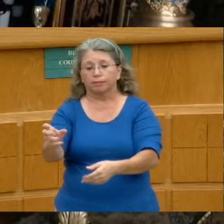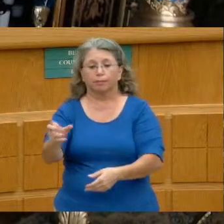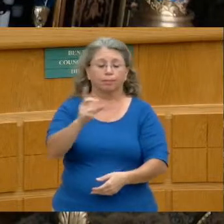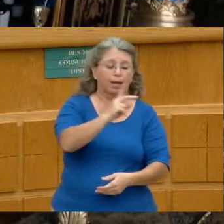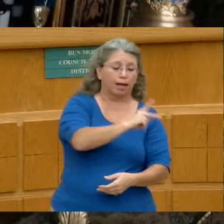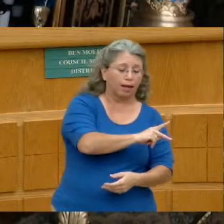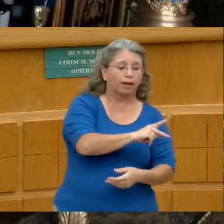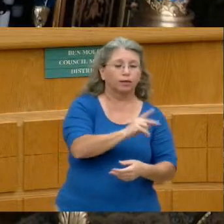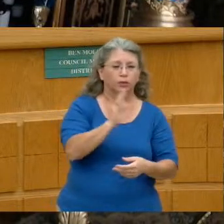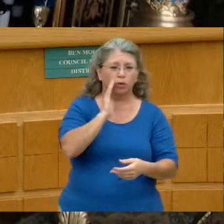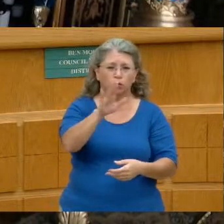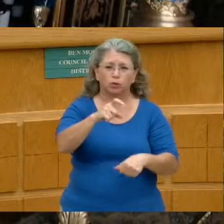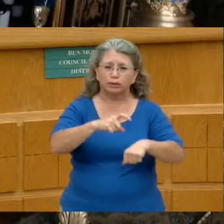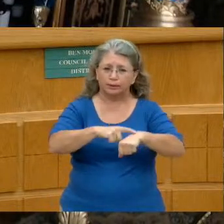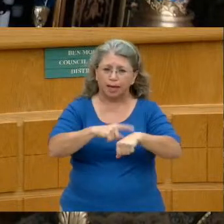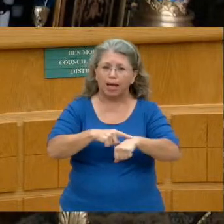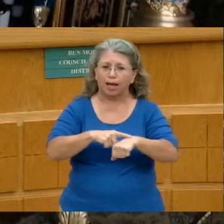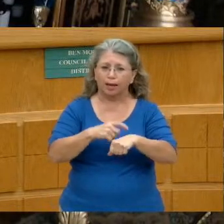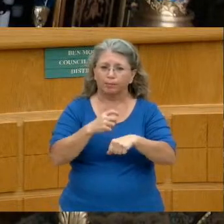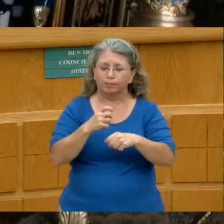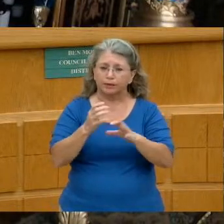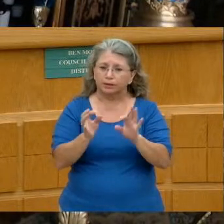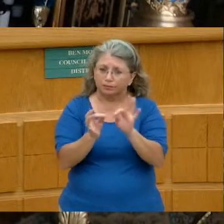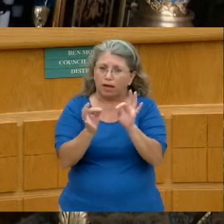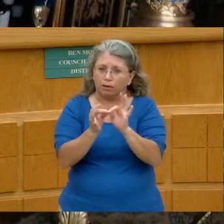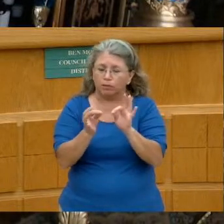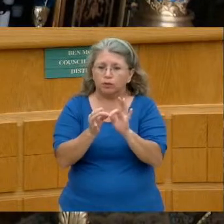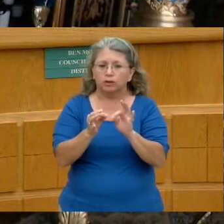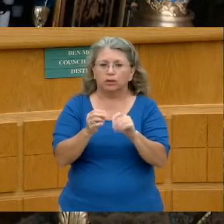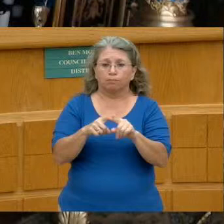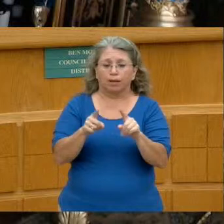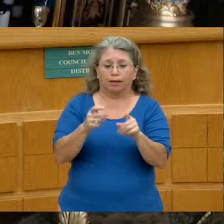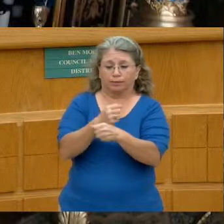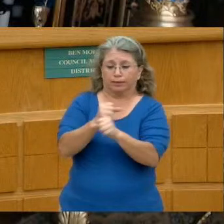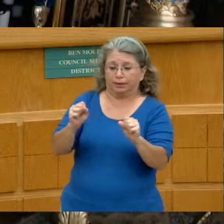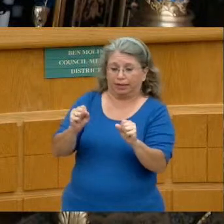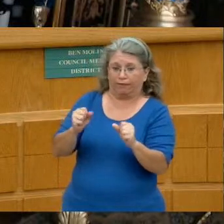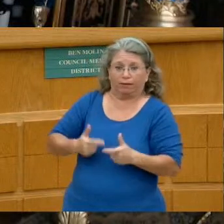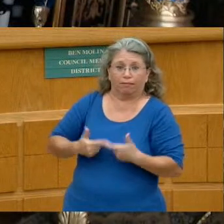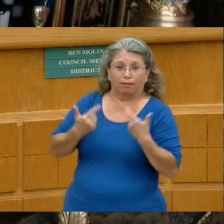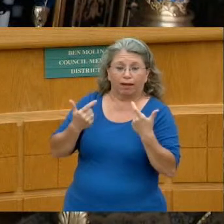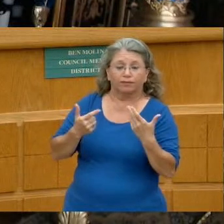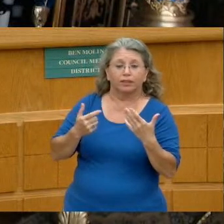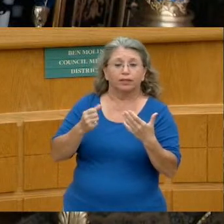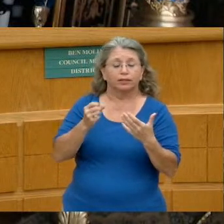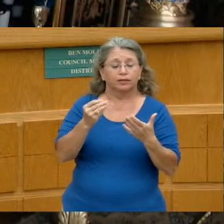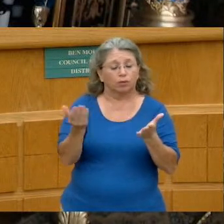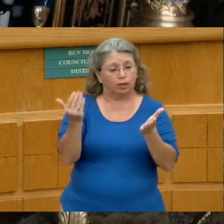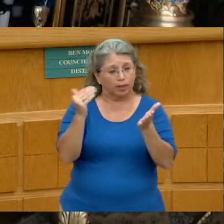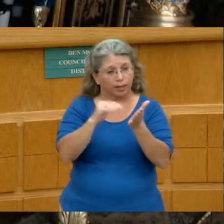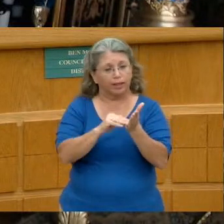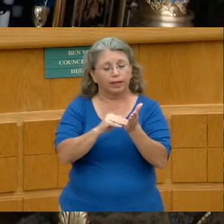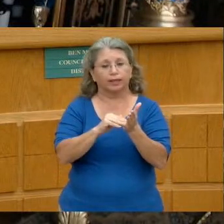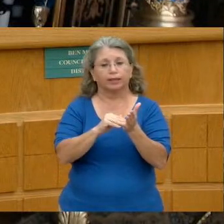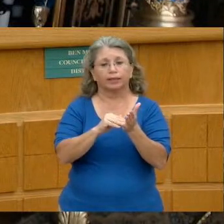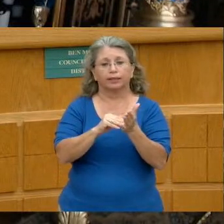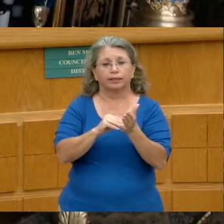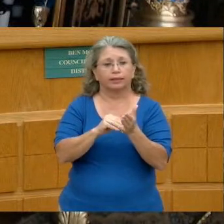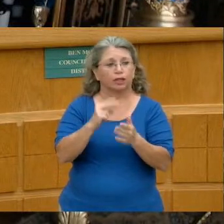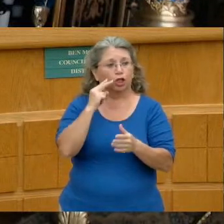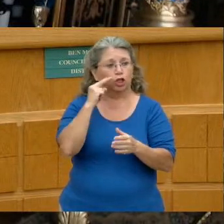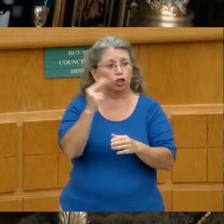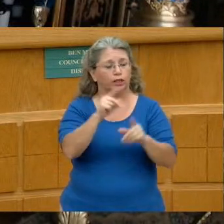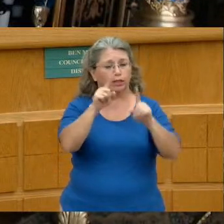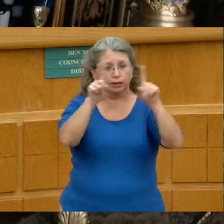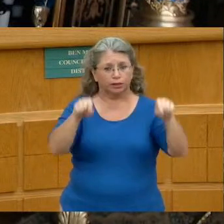valuable, but we know that saving a life there is no greater calling. And so please, once again, take a look at the screen.